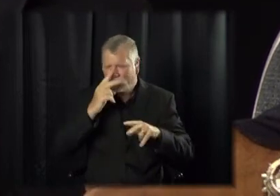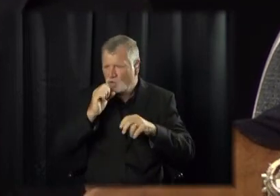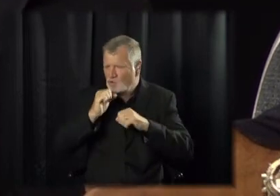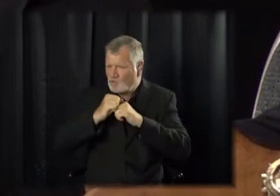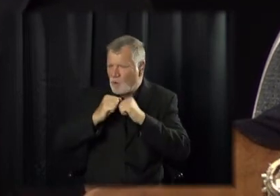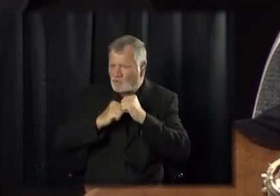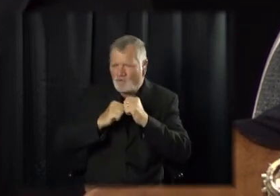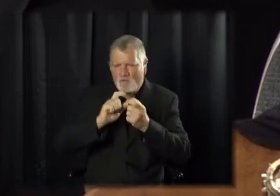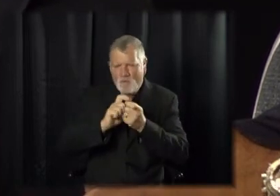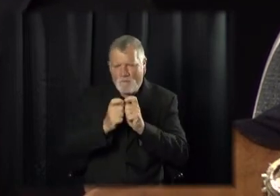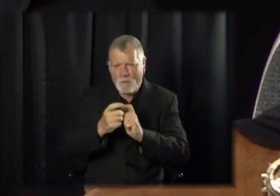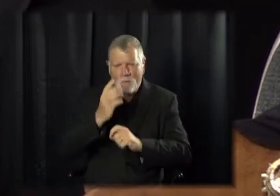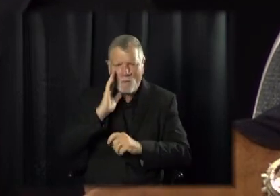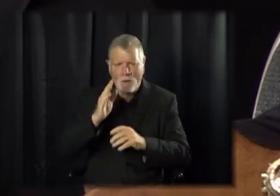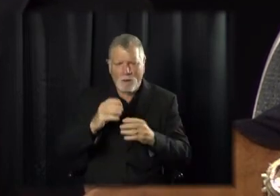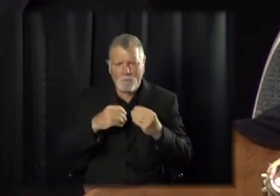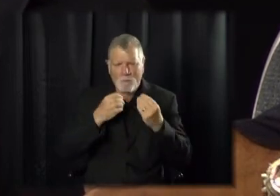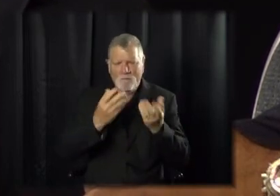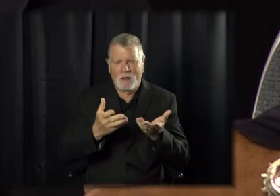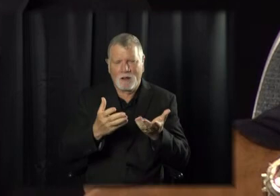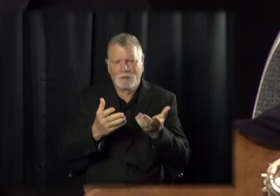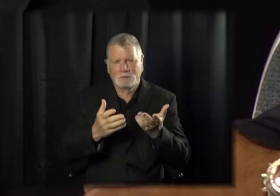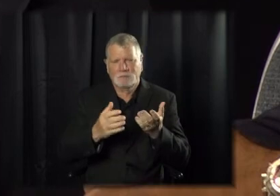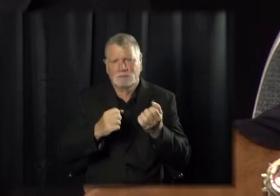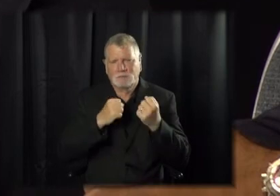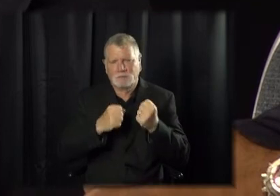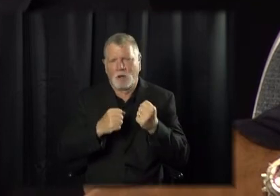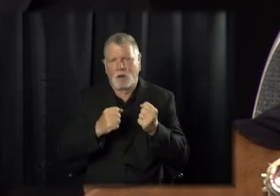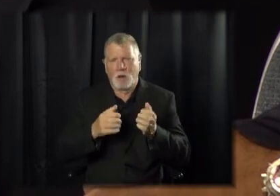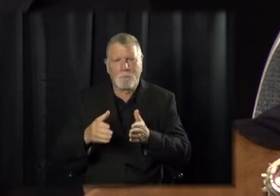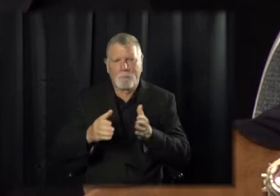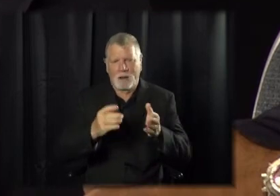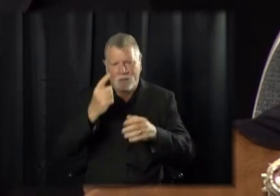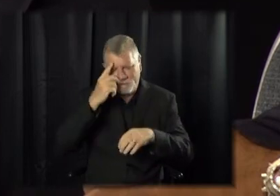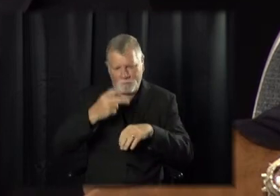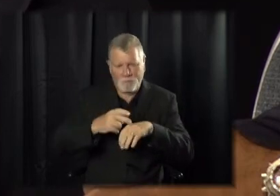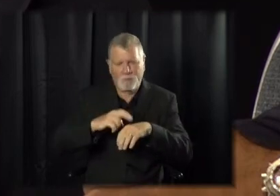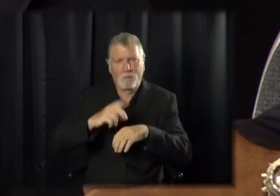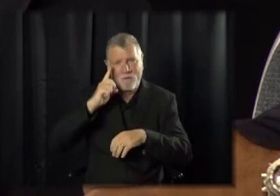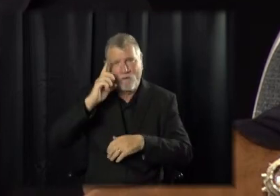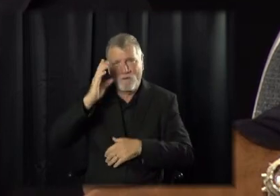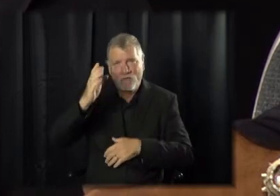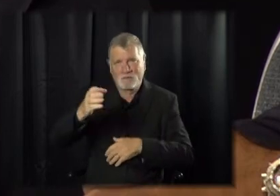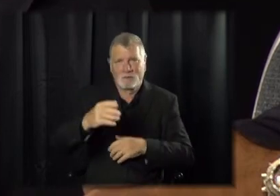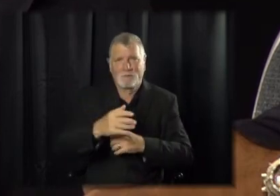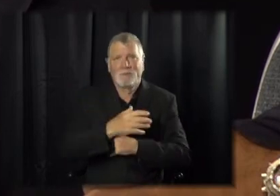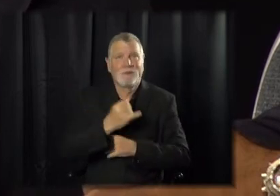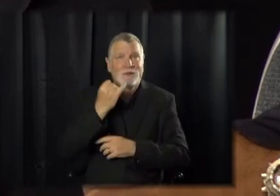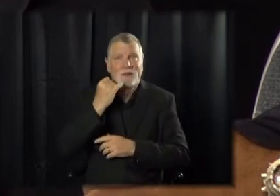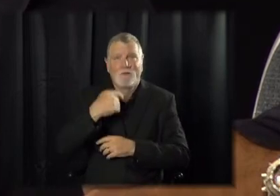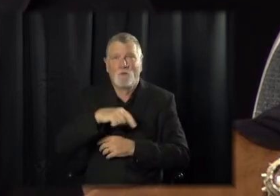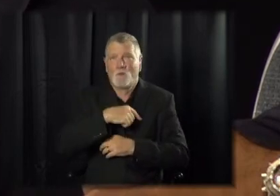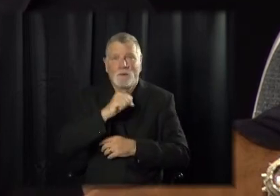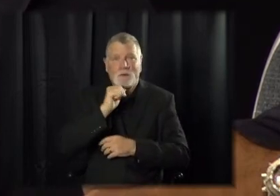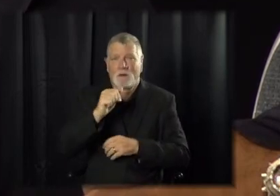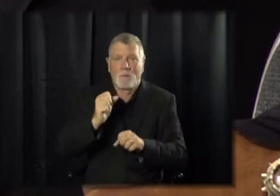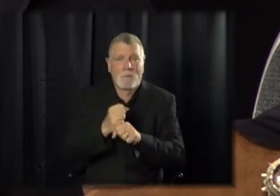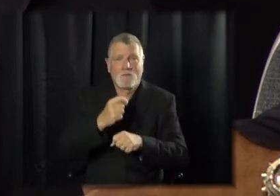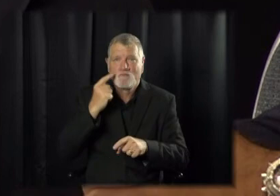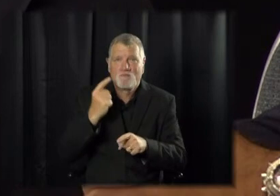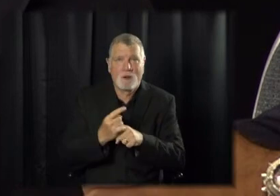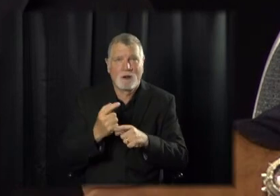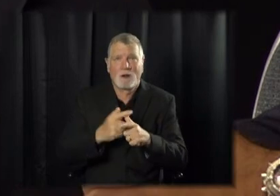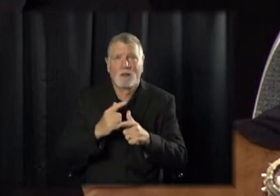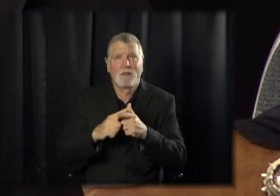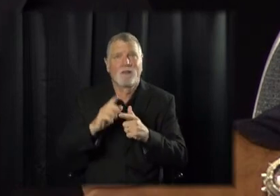reforms that will really provide a solid path for Puerto Rico going forward. If we don't get this right, Puerto Rico is going